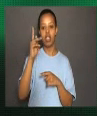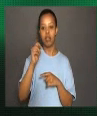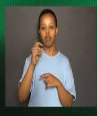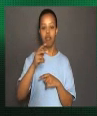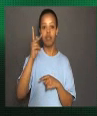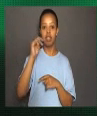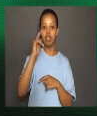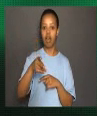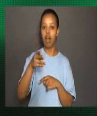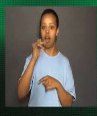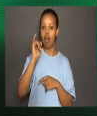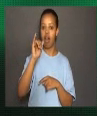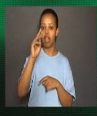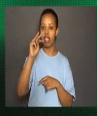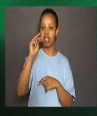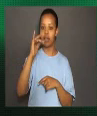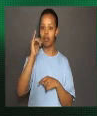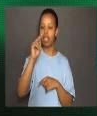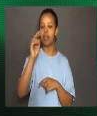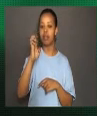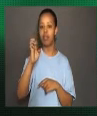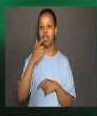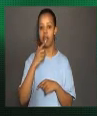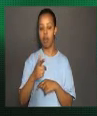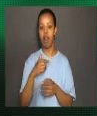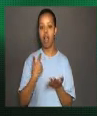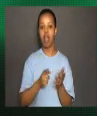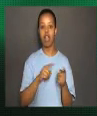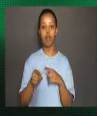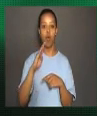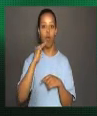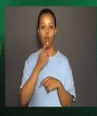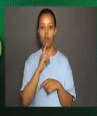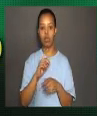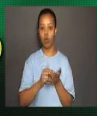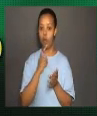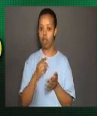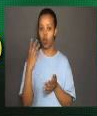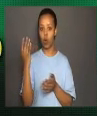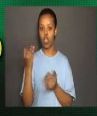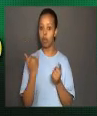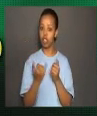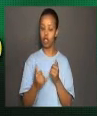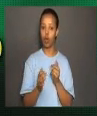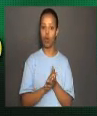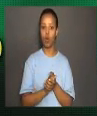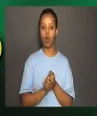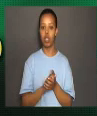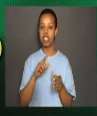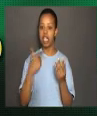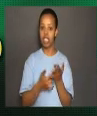5-methyluracil. It is a pyrimidine nucleobase. Note that